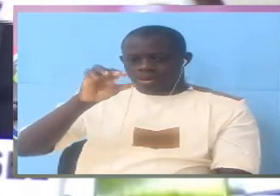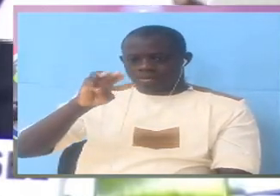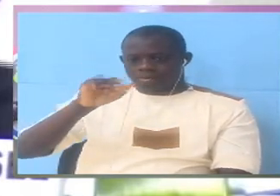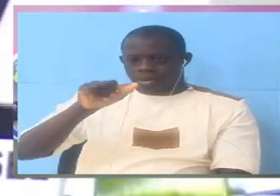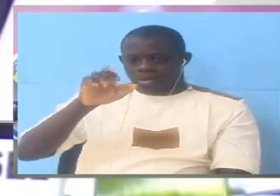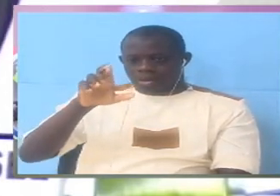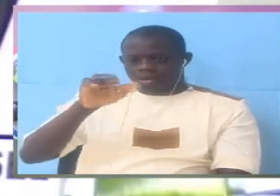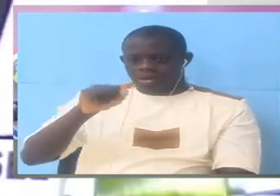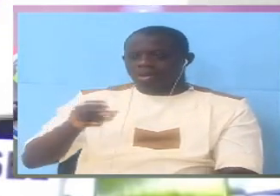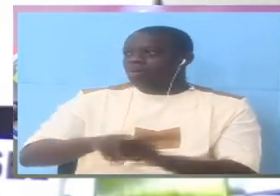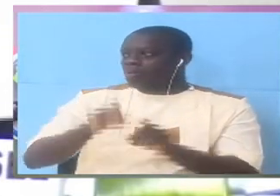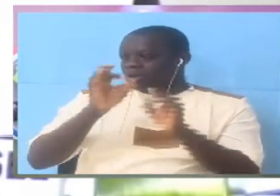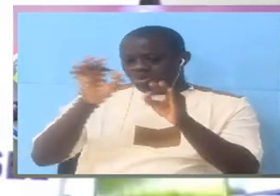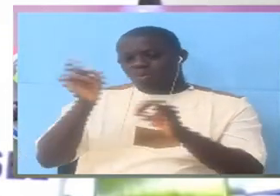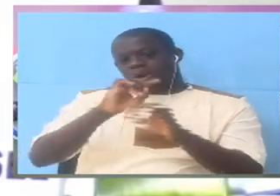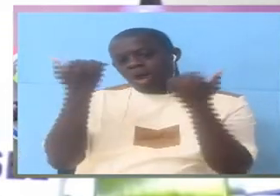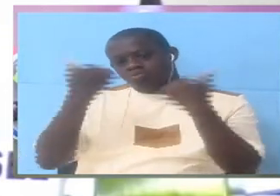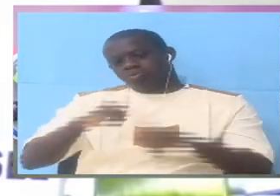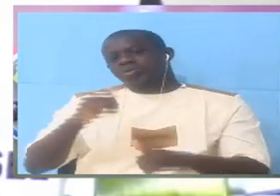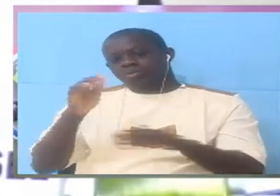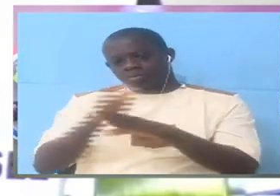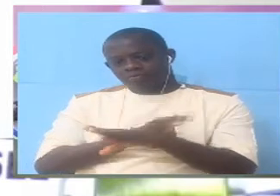This is his statement. You